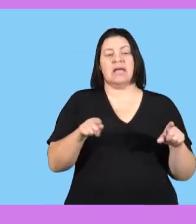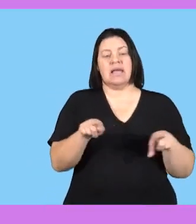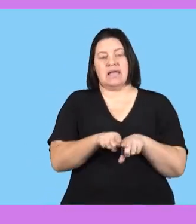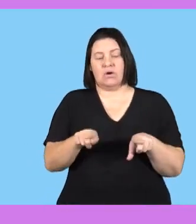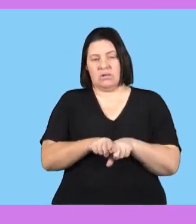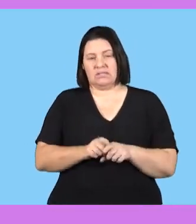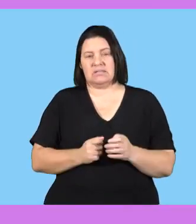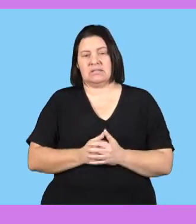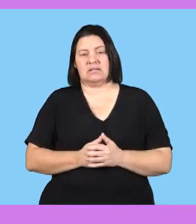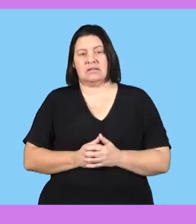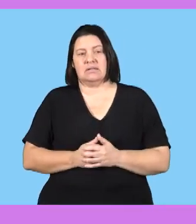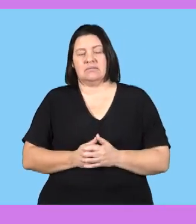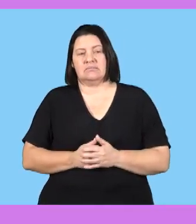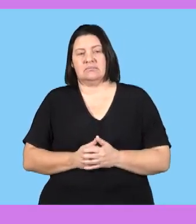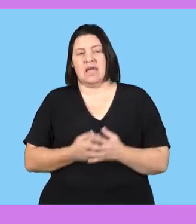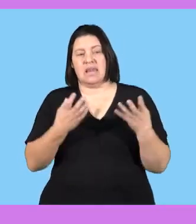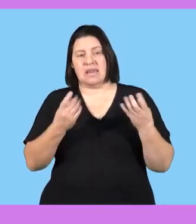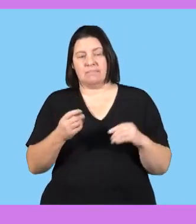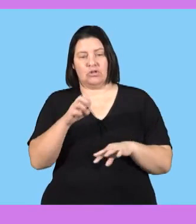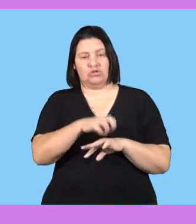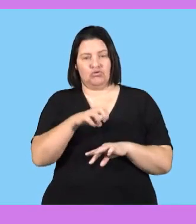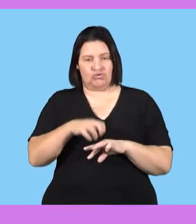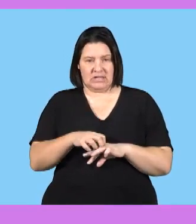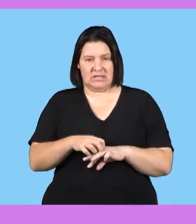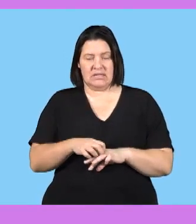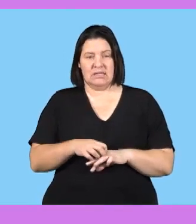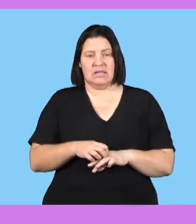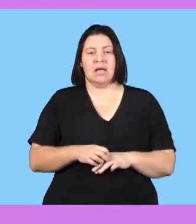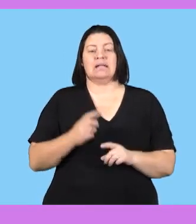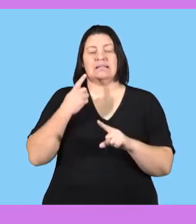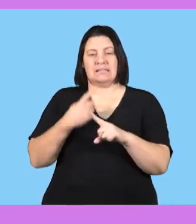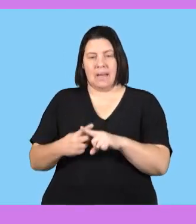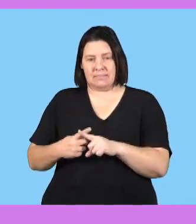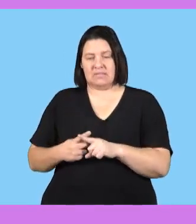that when we use the formula, you take the number of jewelry